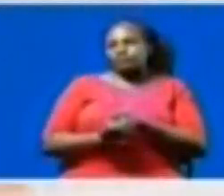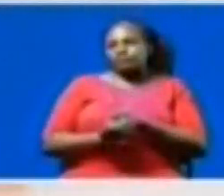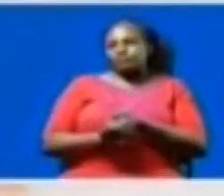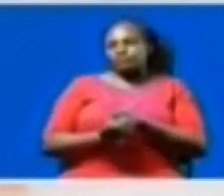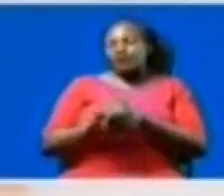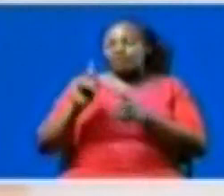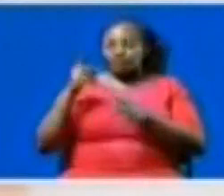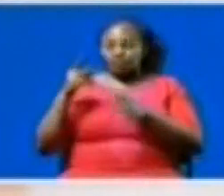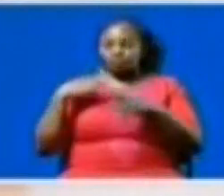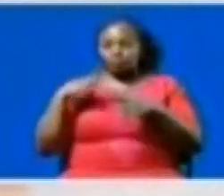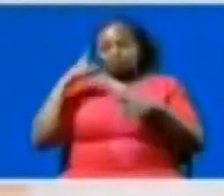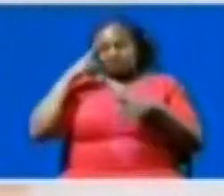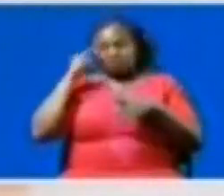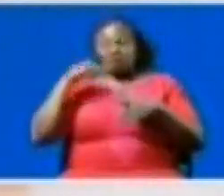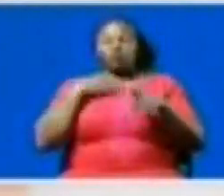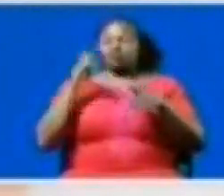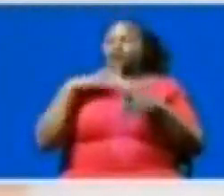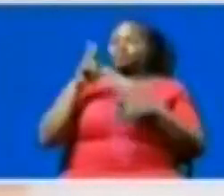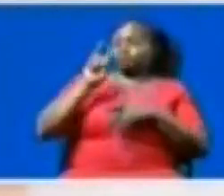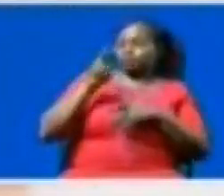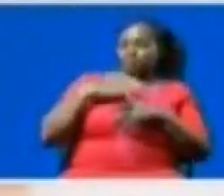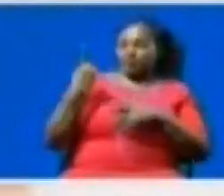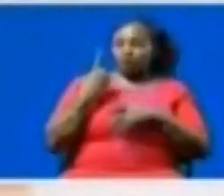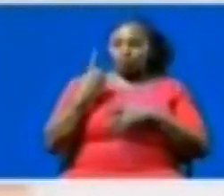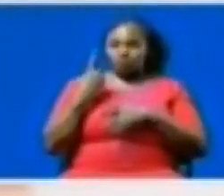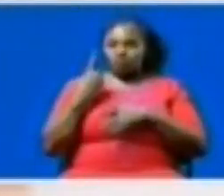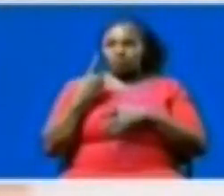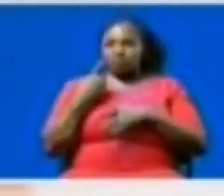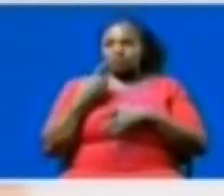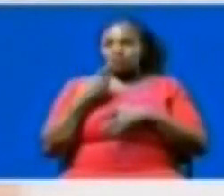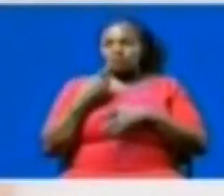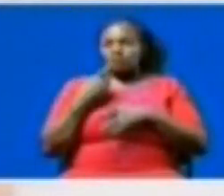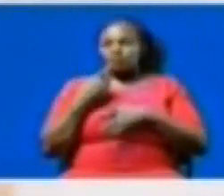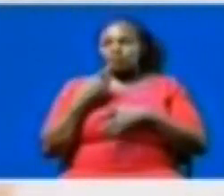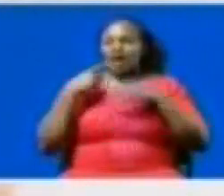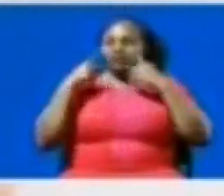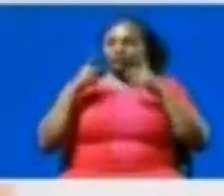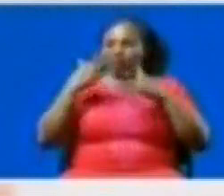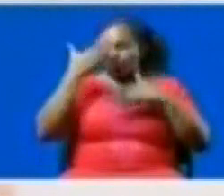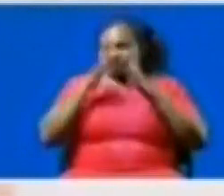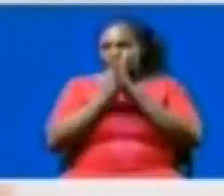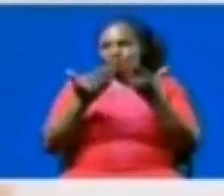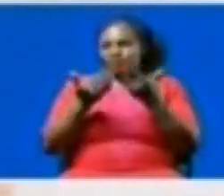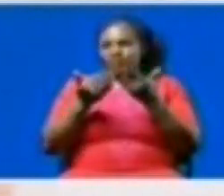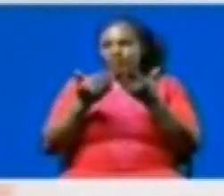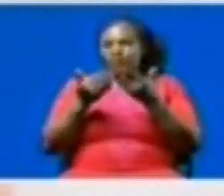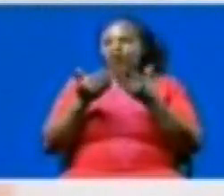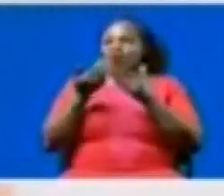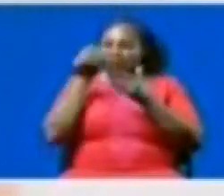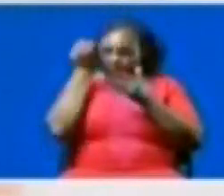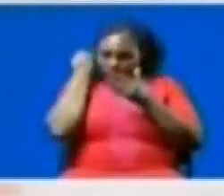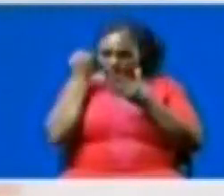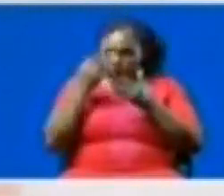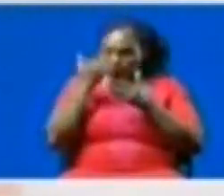attention seeker. Yes, I was called an attention seeker, I remember, because I announced on Facebook Live that I was going to go shave my hair, and I'll